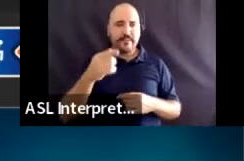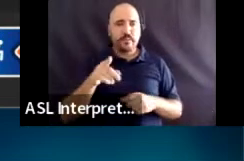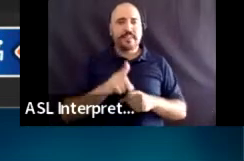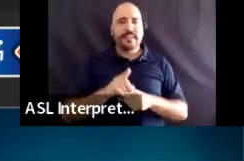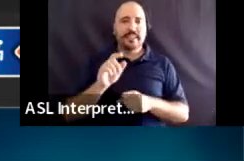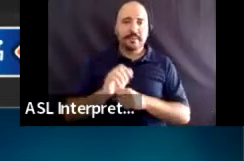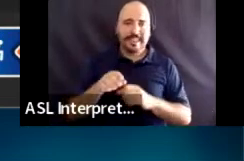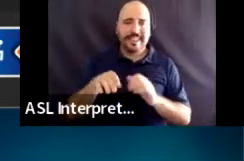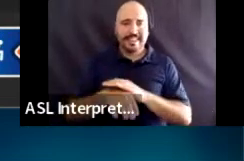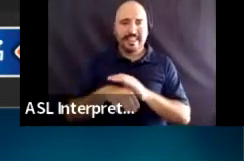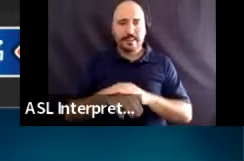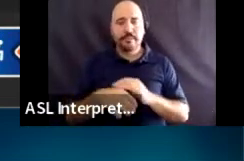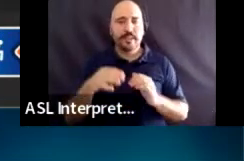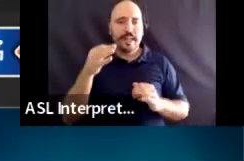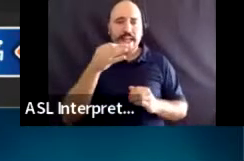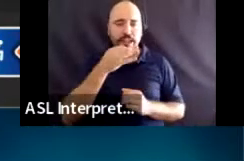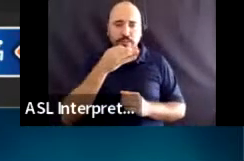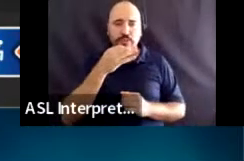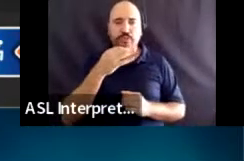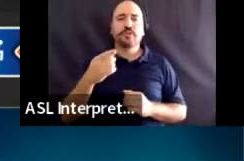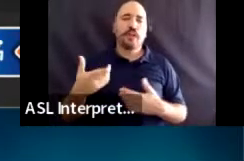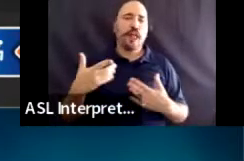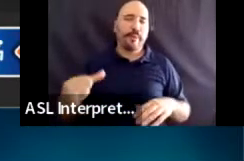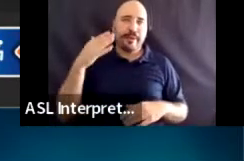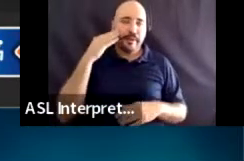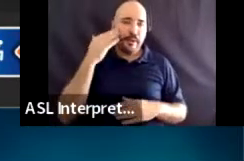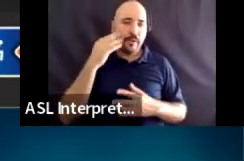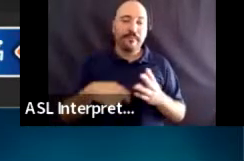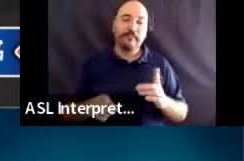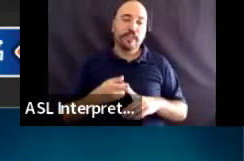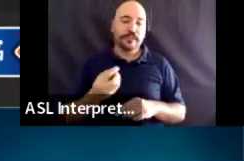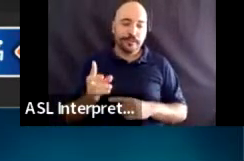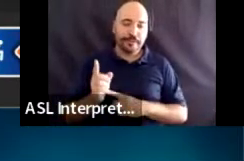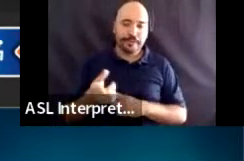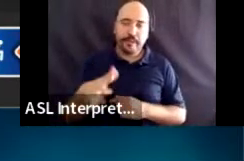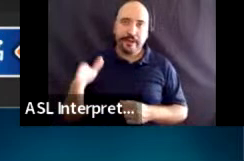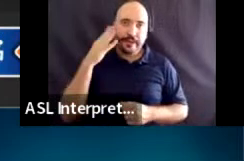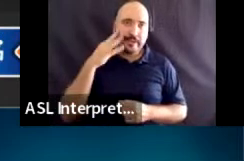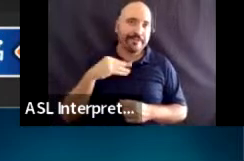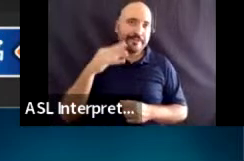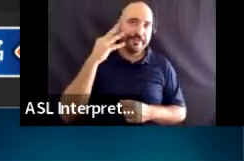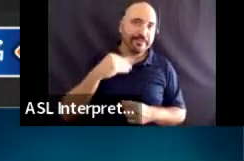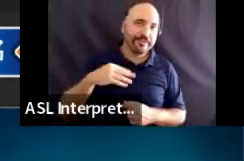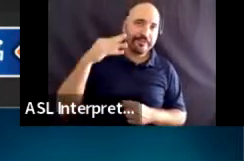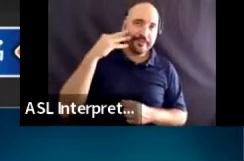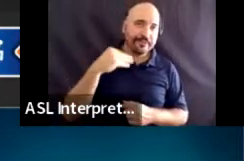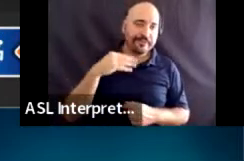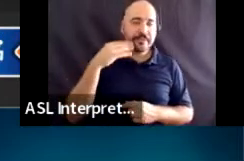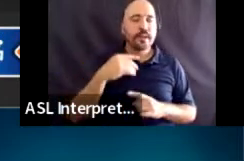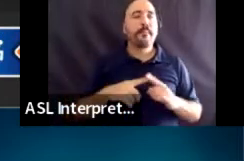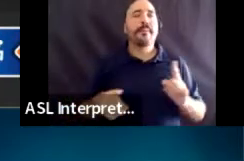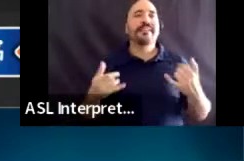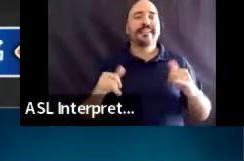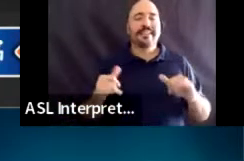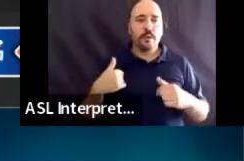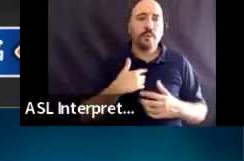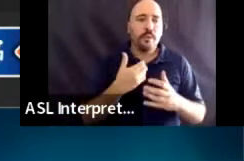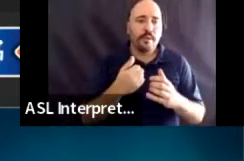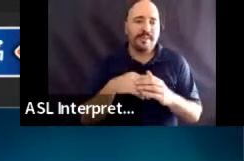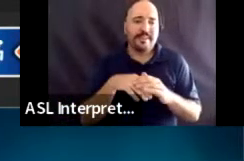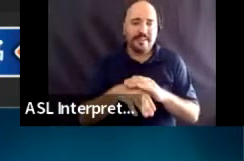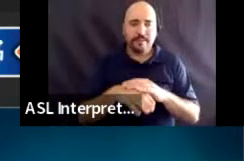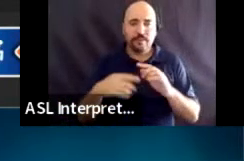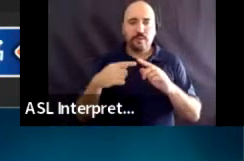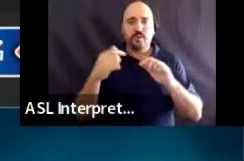expert, you probably know a lot of what we're going to cover in the first few minutes. But we want to make it accessible to